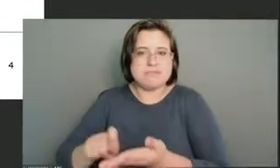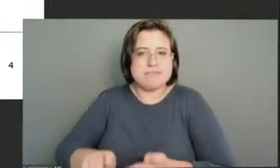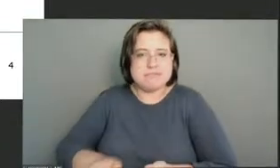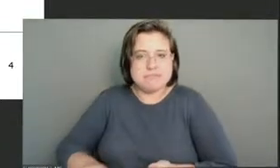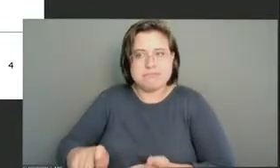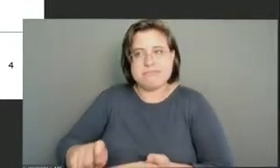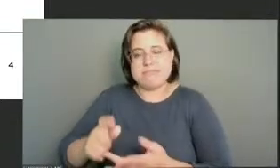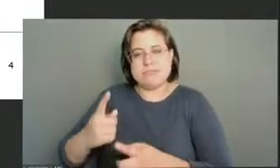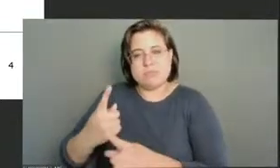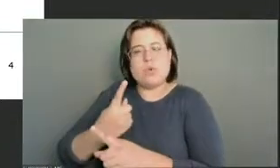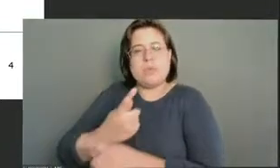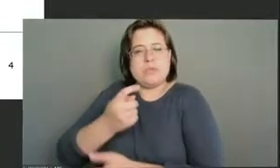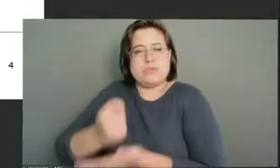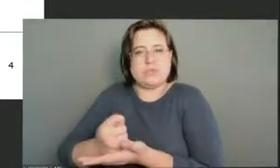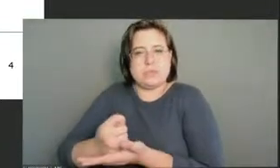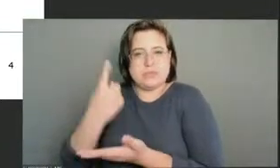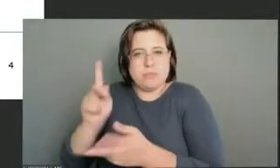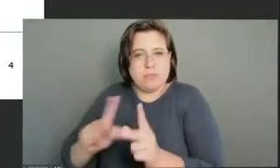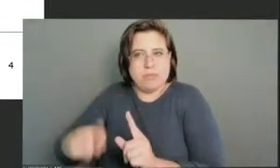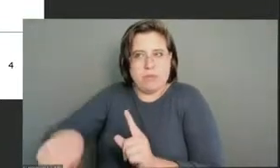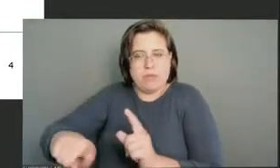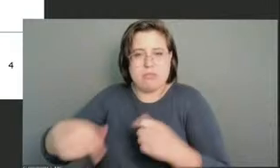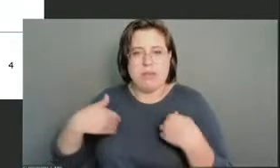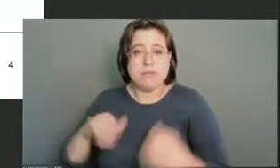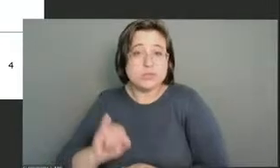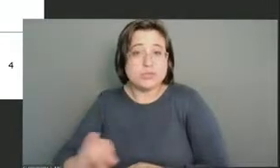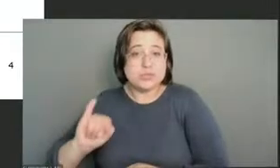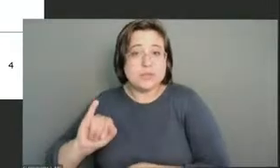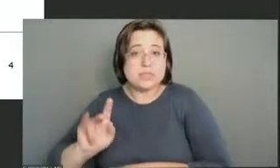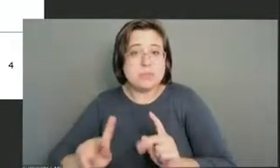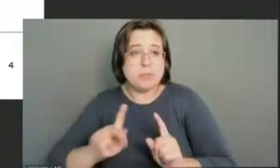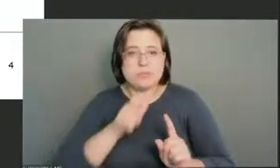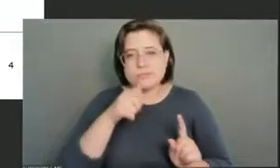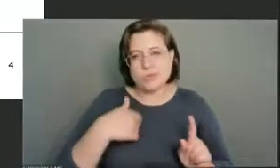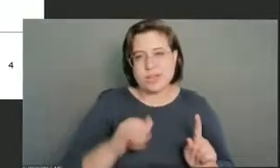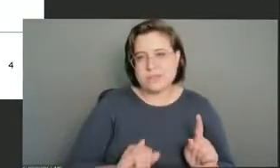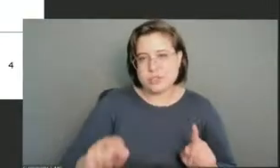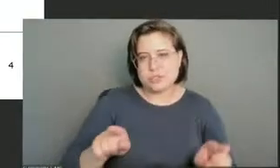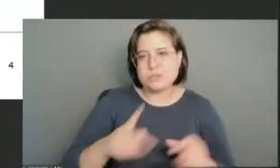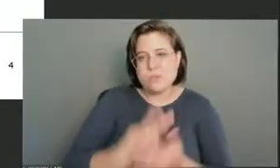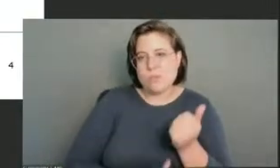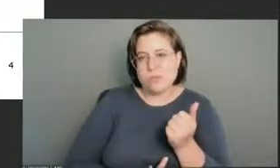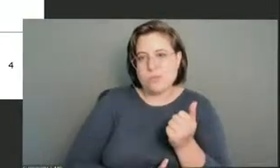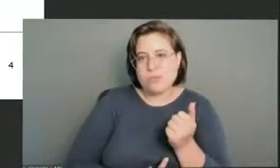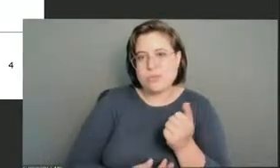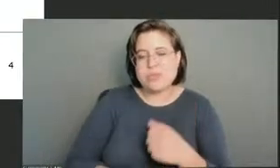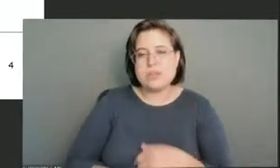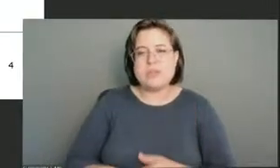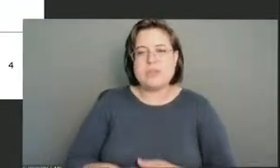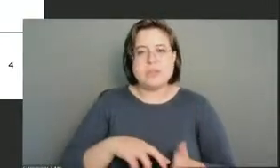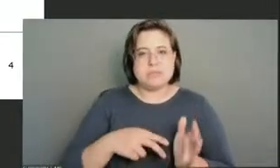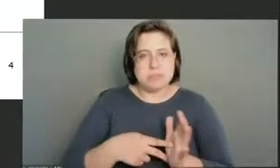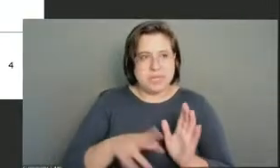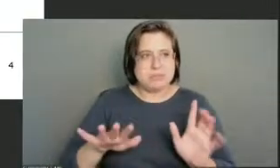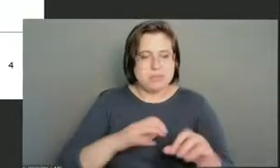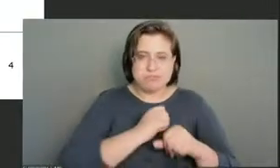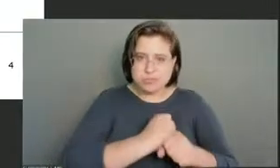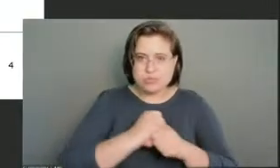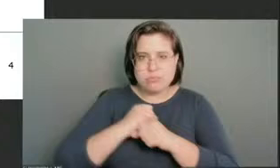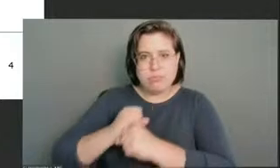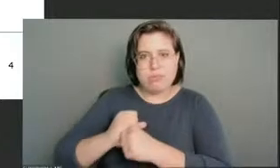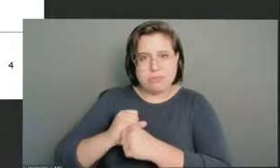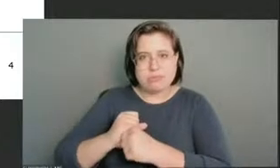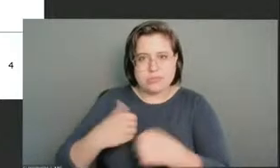for people who have insurance and people that do not have insurance, so that there is that protection when you look at it